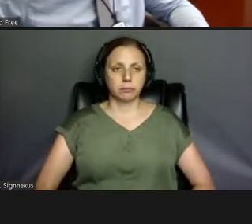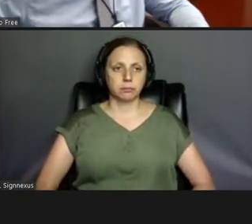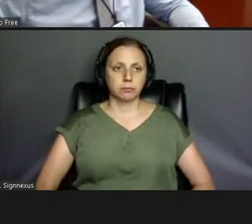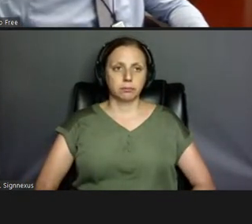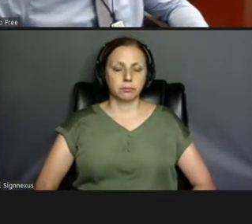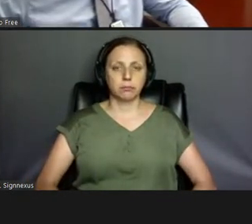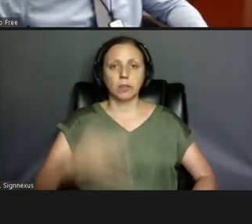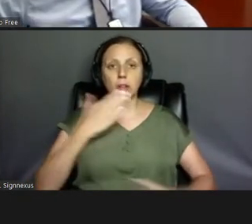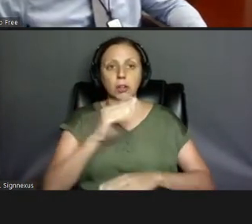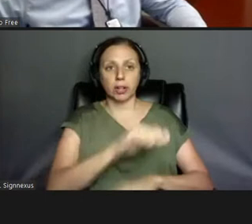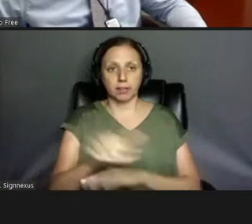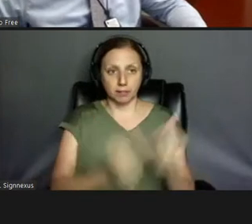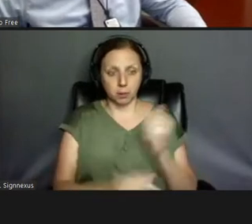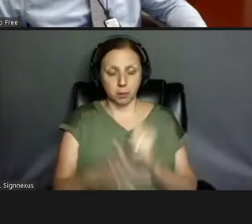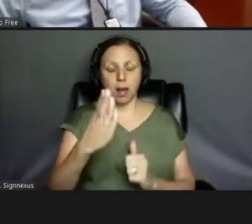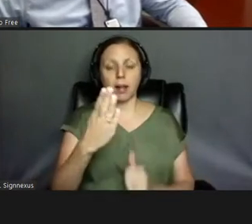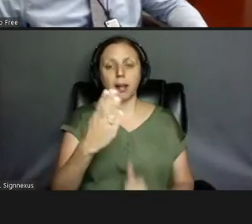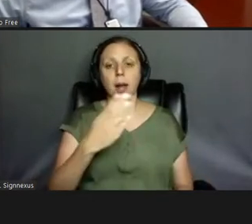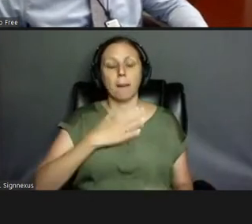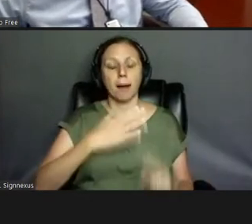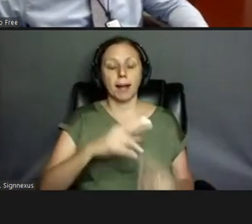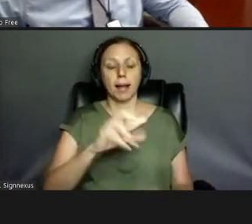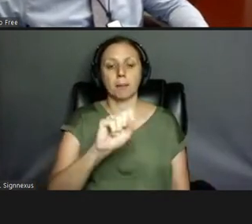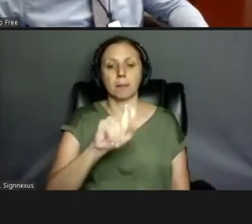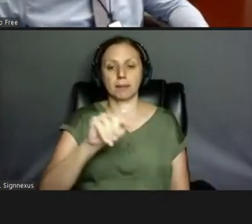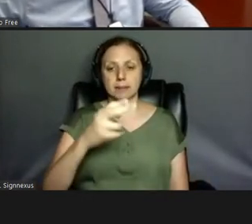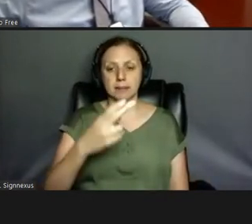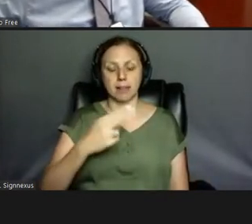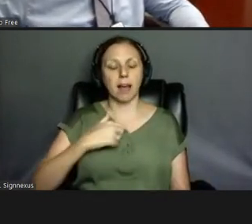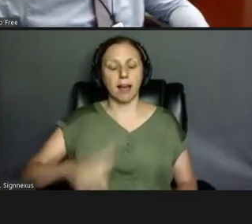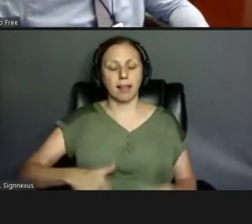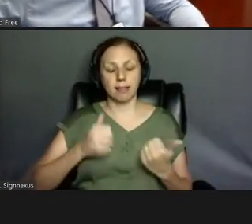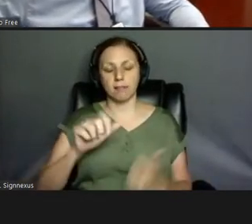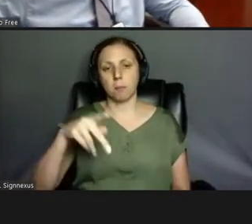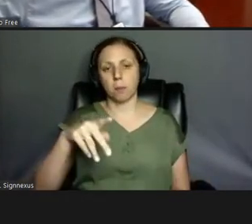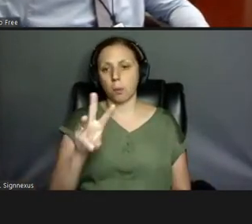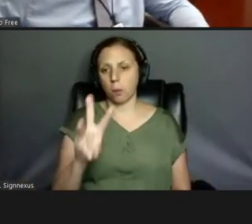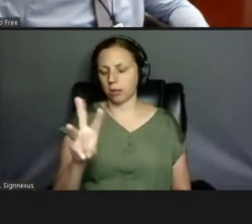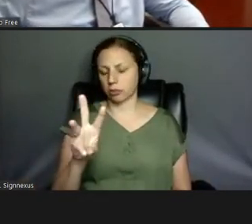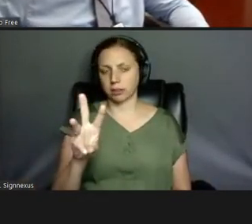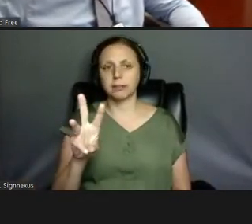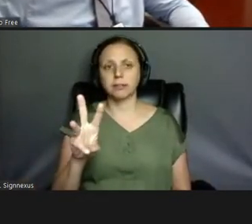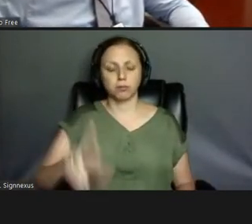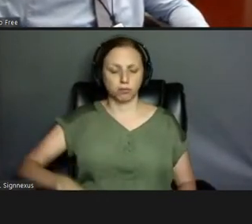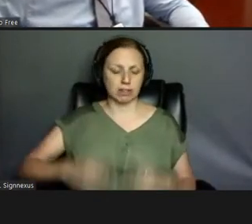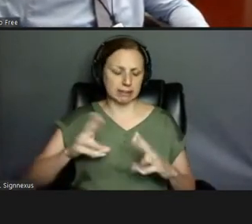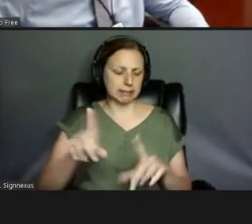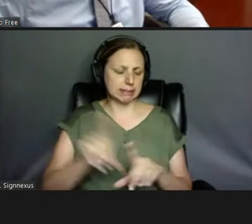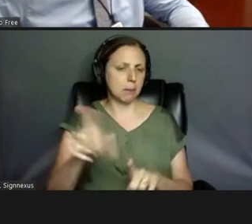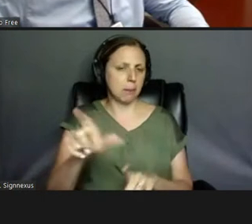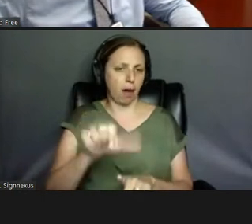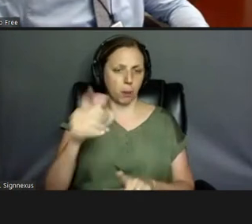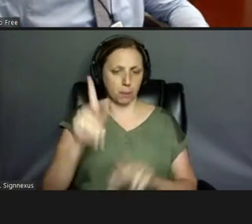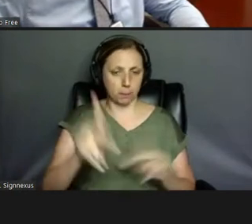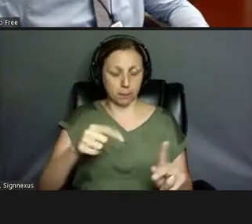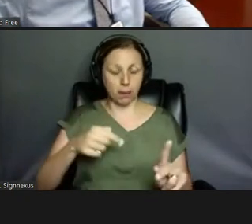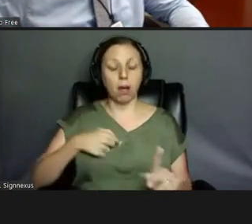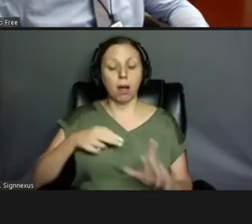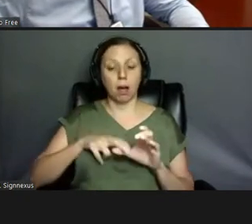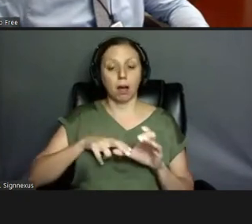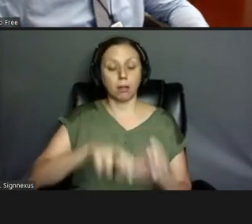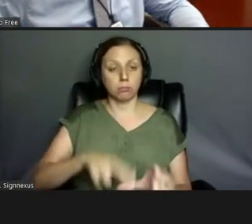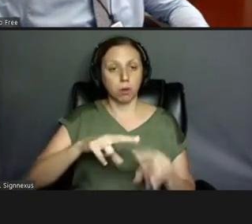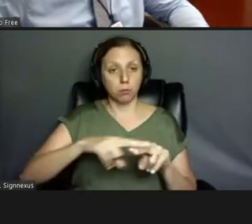Good evening, everyone. My name is Seth Zuckerman. I am a fellow Port Washington resident like the prior speakers, and I take the Long Island Railroad into Penn